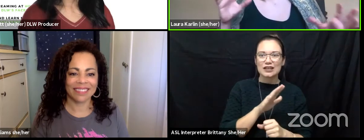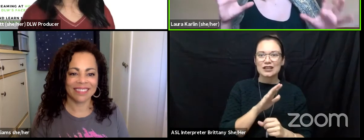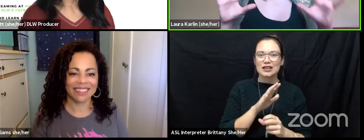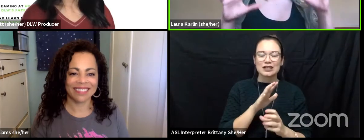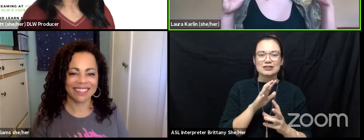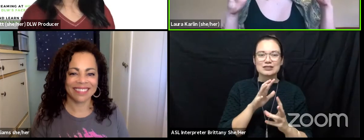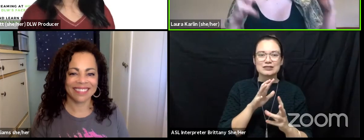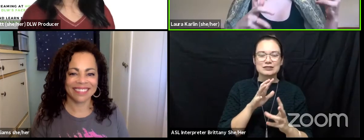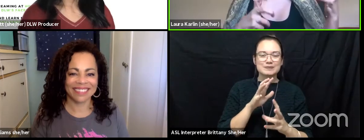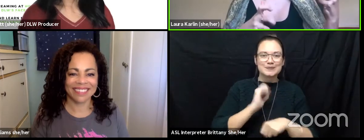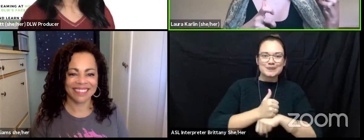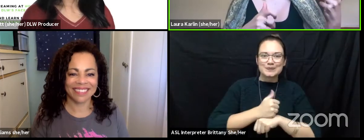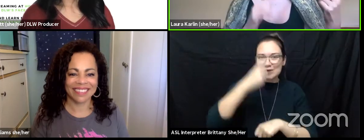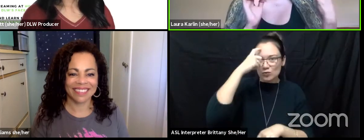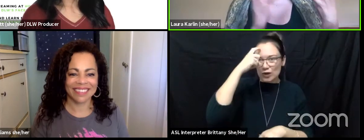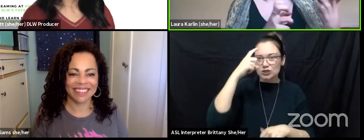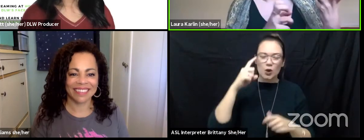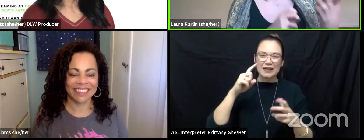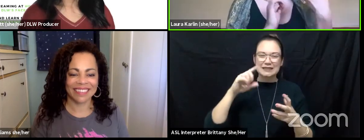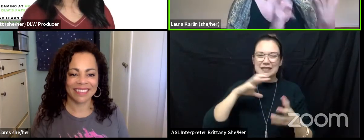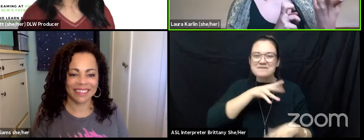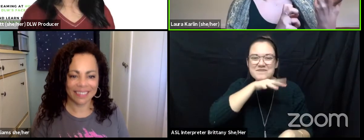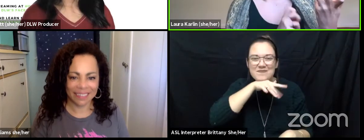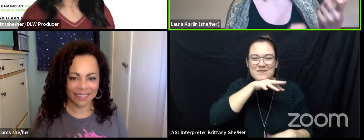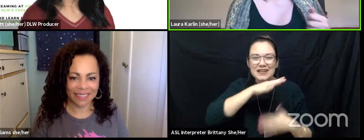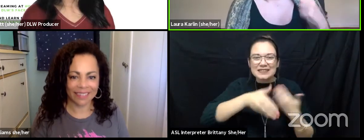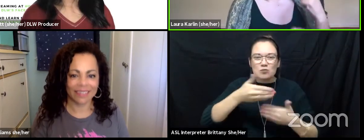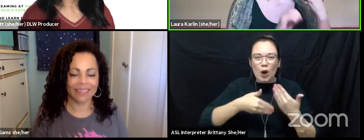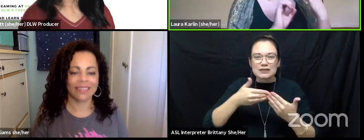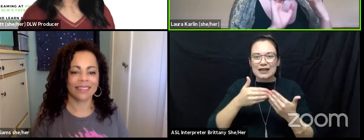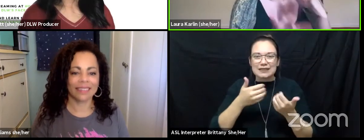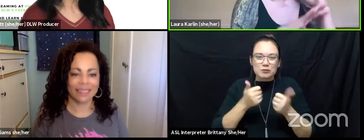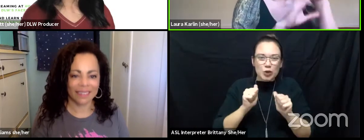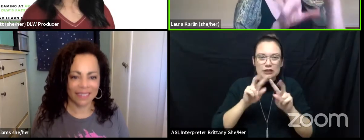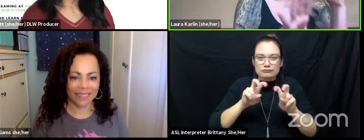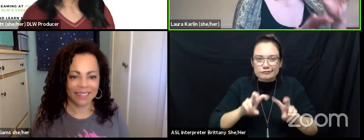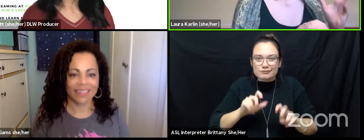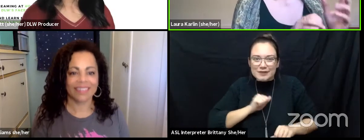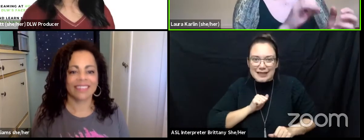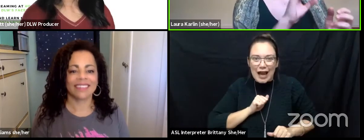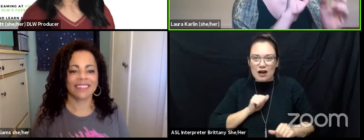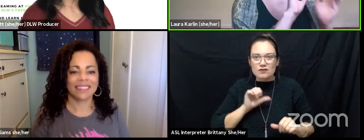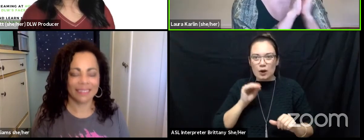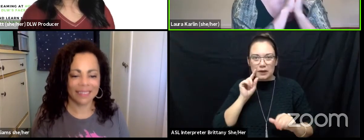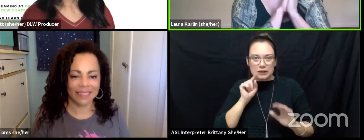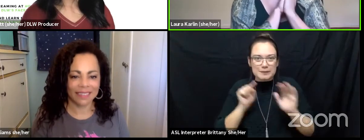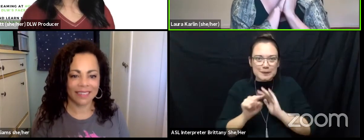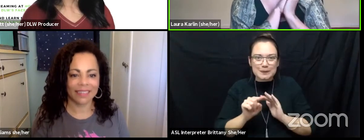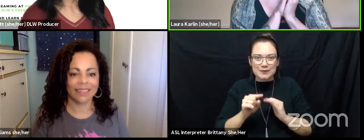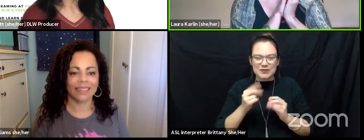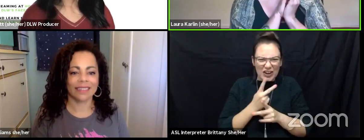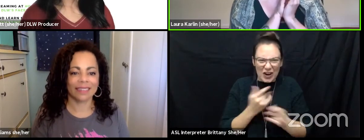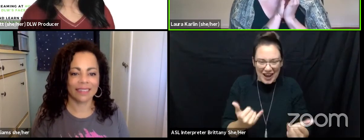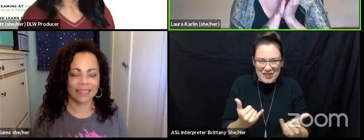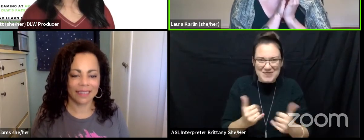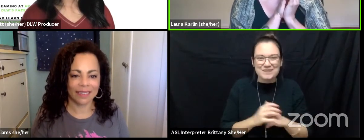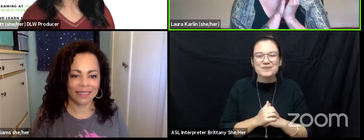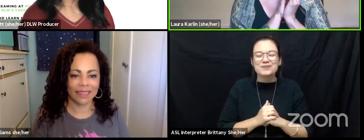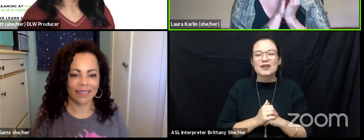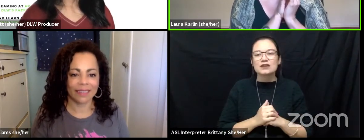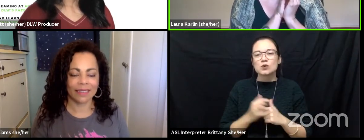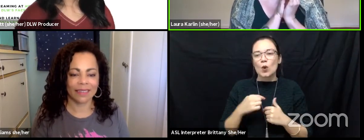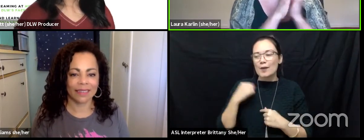is a thing. This is like a messy process I'm in the middle of biting into. So this, I'm going to wander into it. I've been thinking more